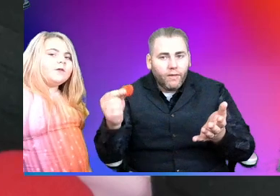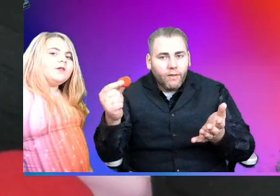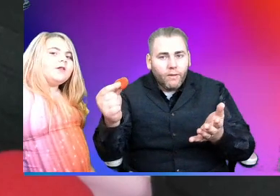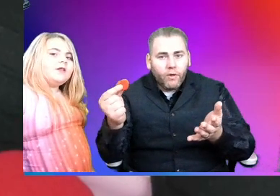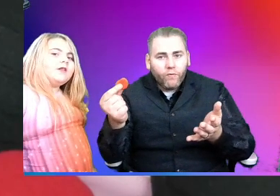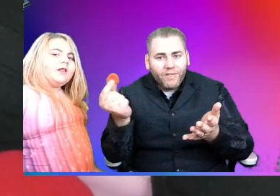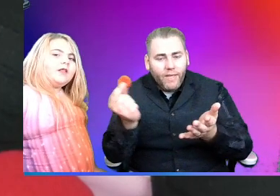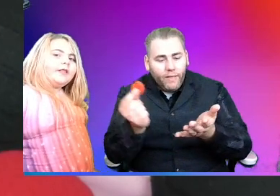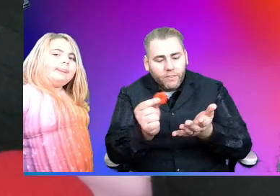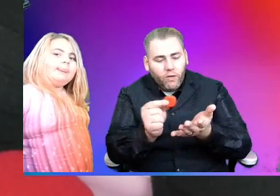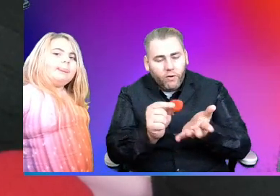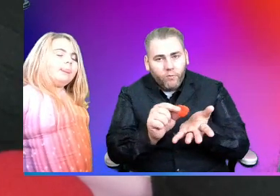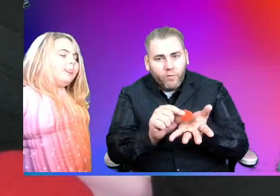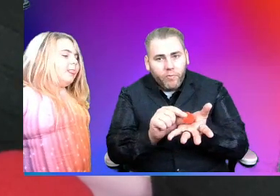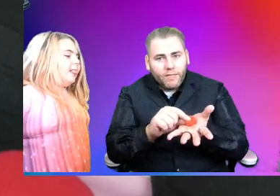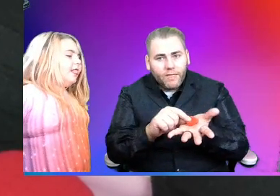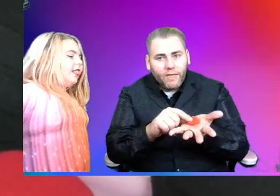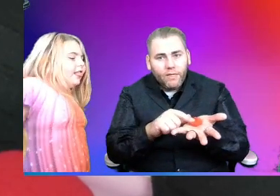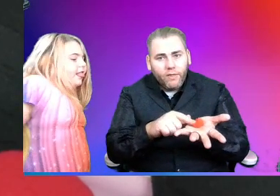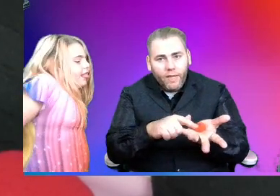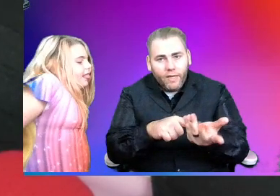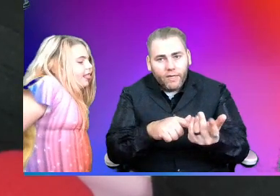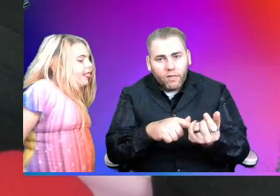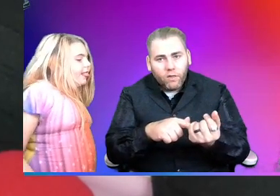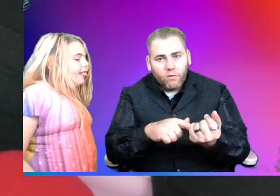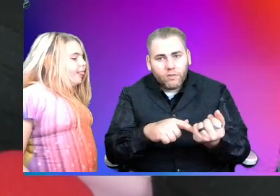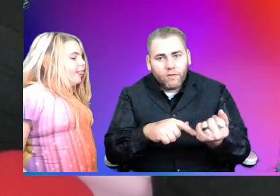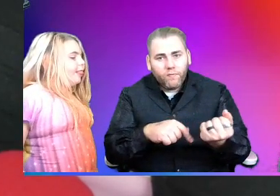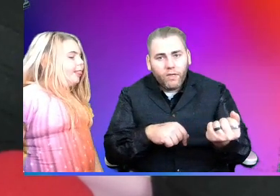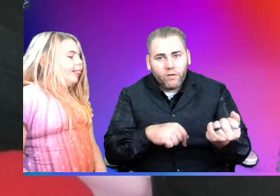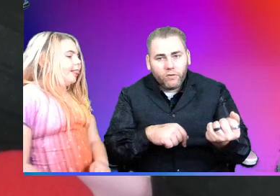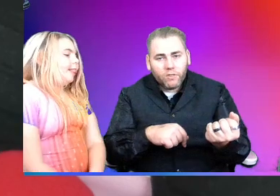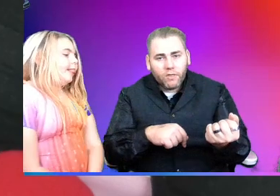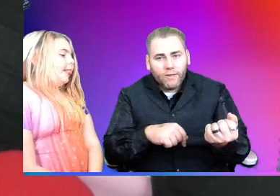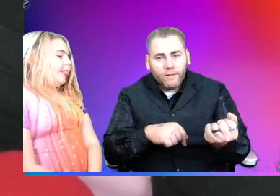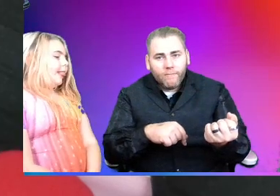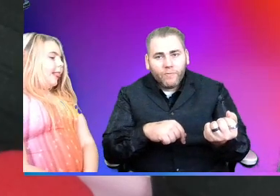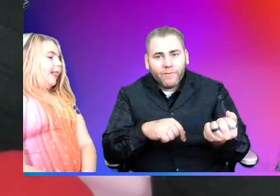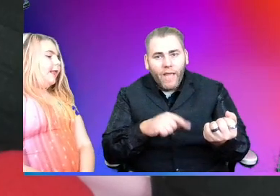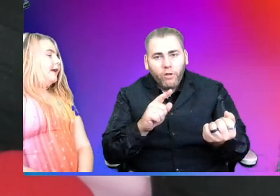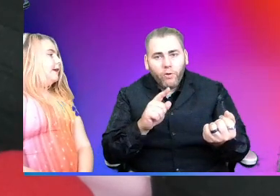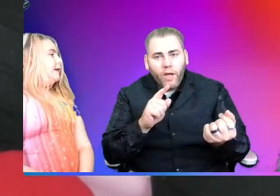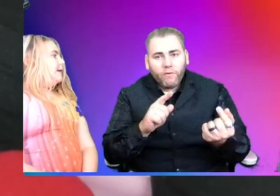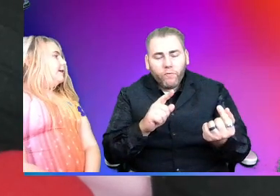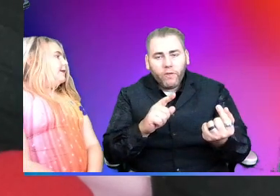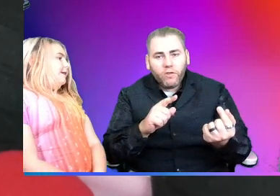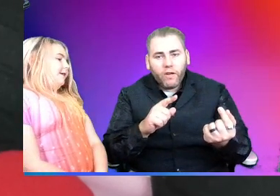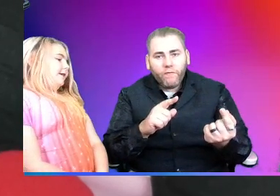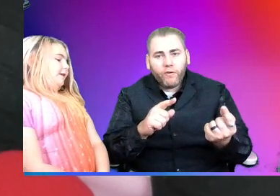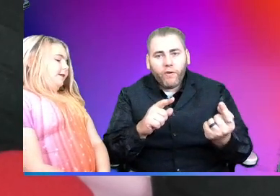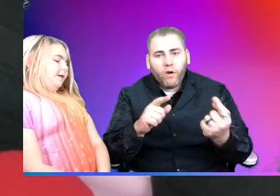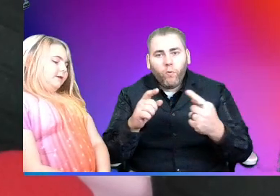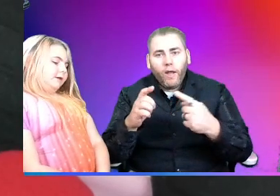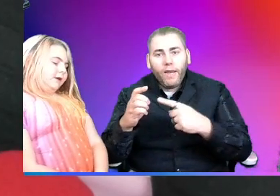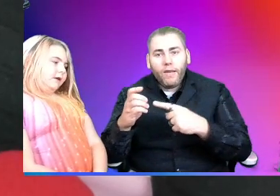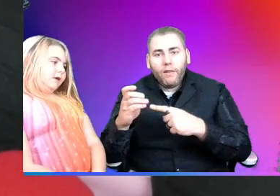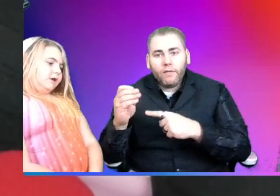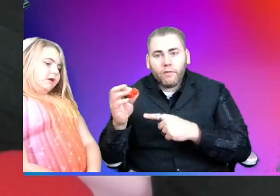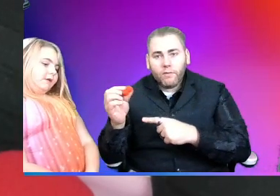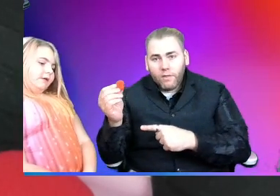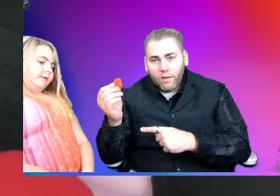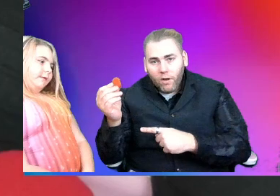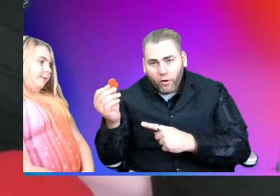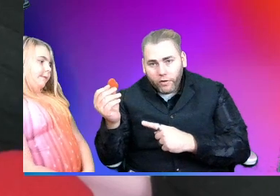fun. But if we take this heart and we place it into the hand and close the fingers, now you have to really try to figure out when